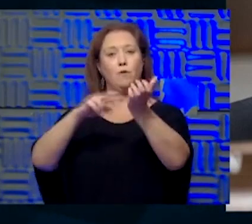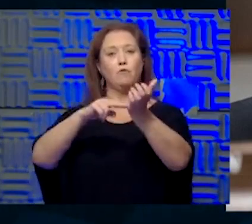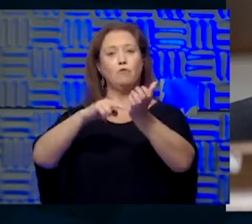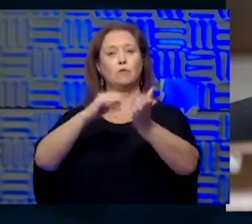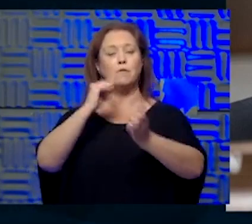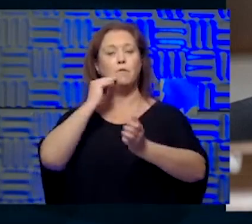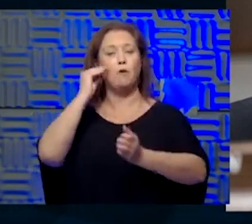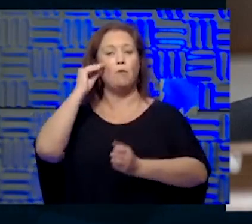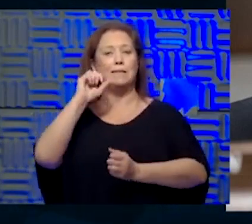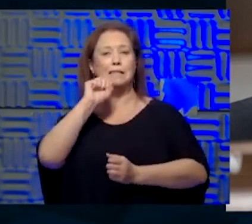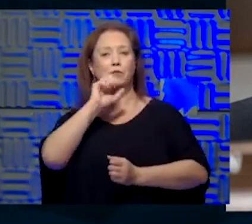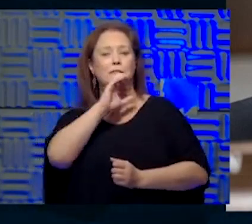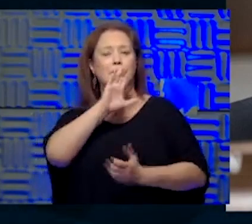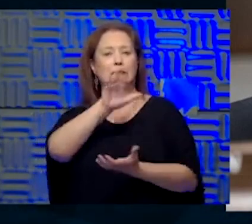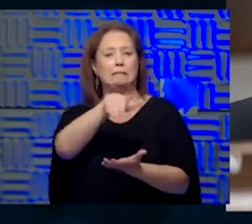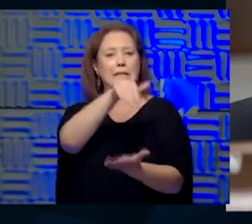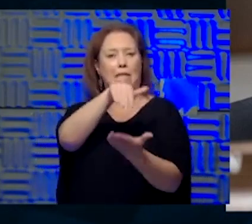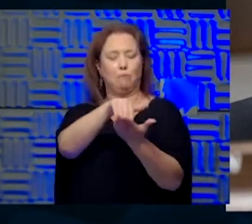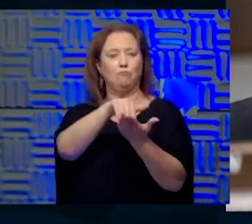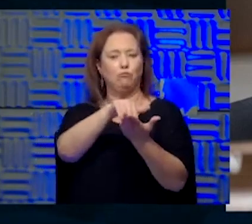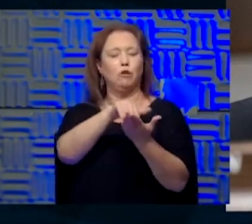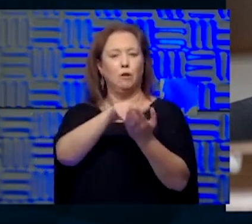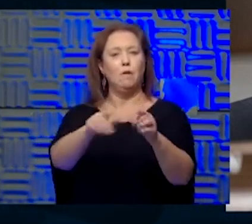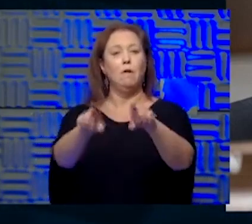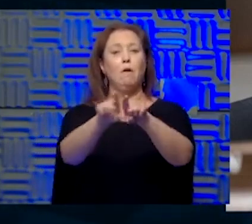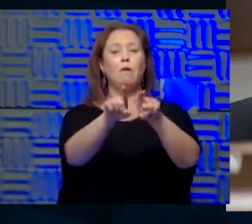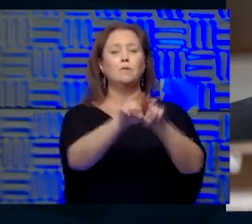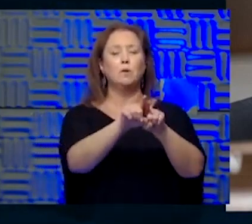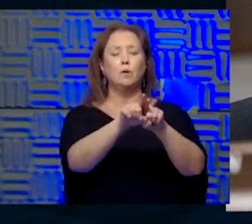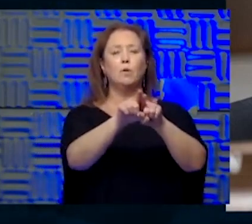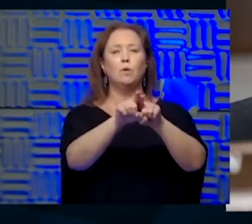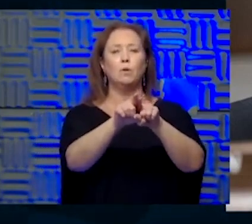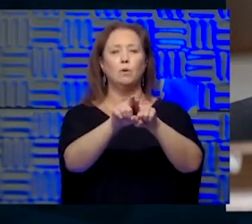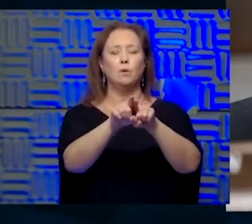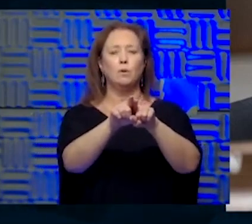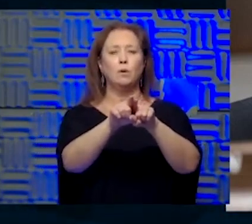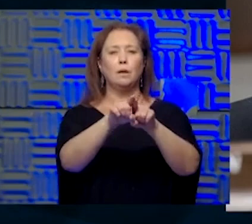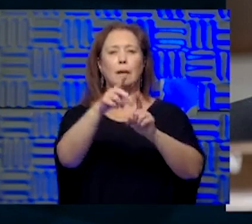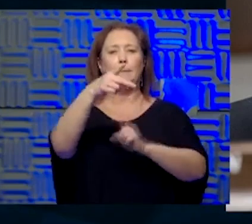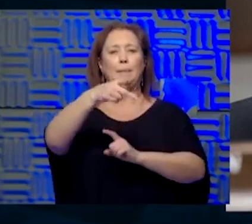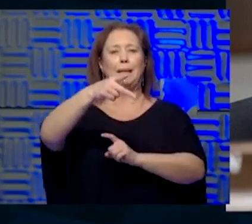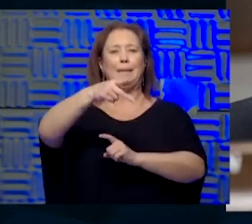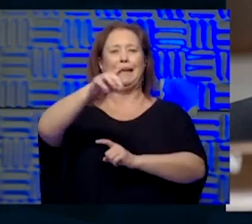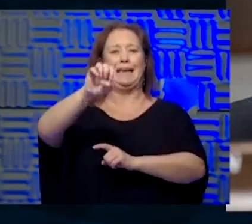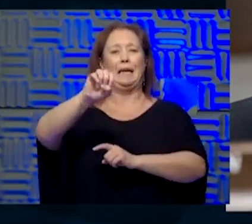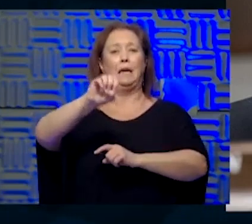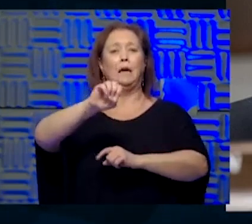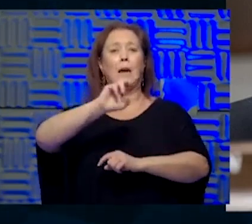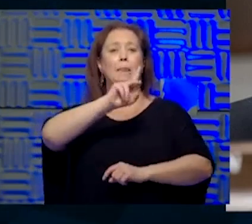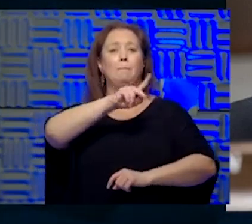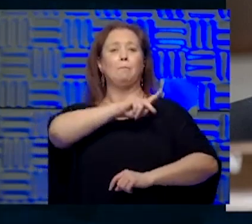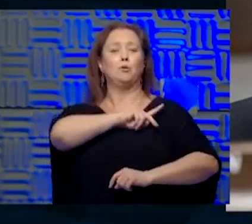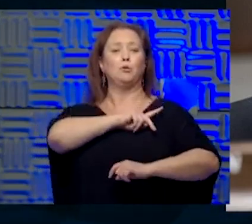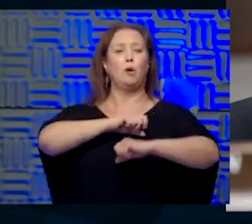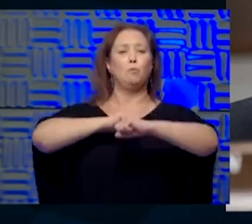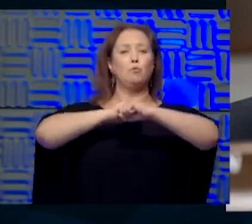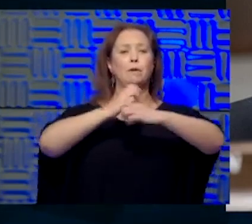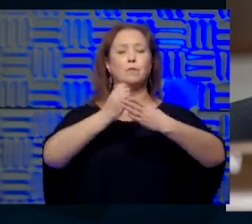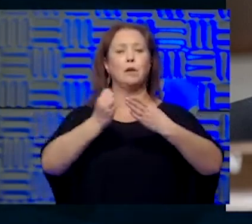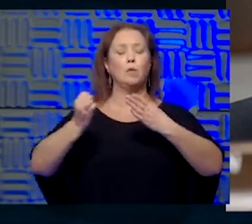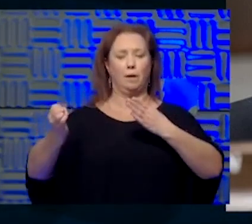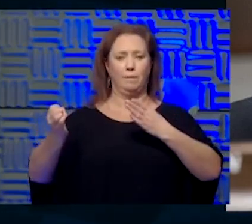care facilities. In addition to that, the PPE, the personal protection equipment,